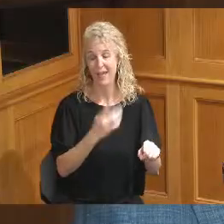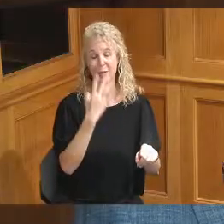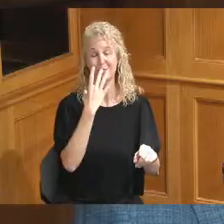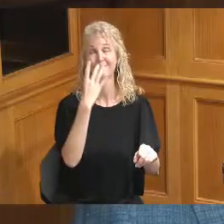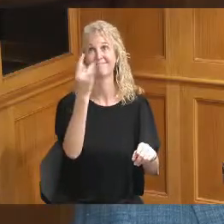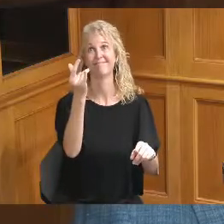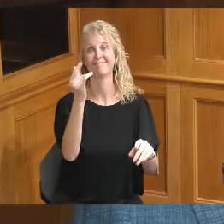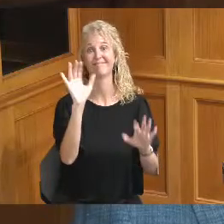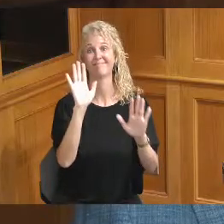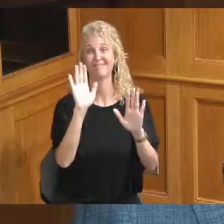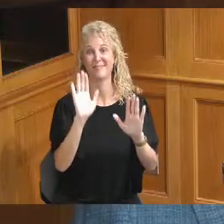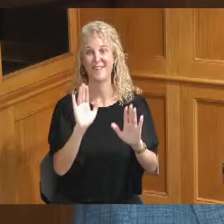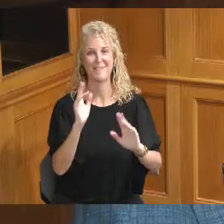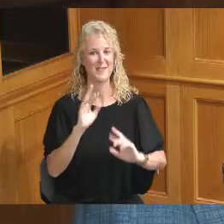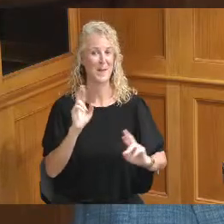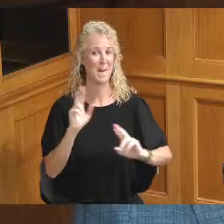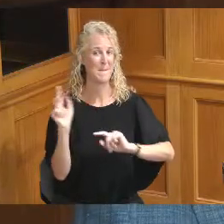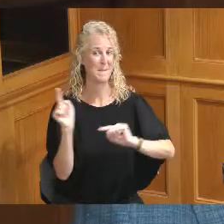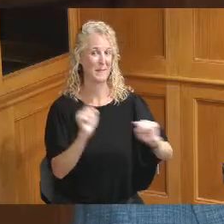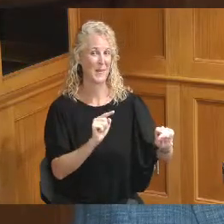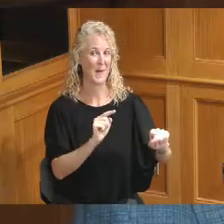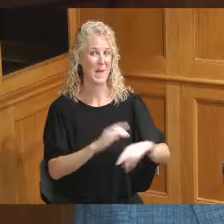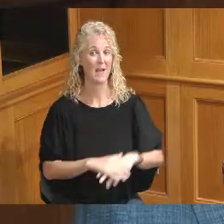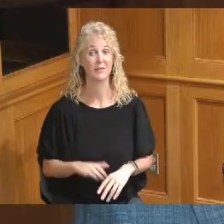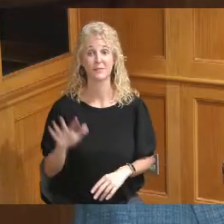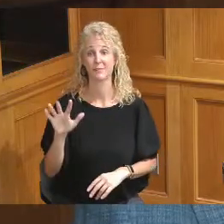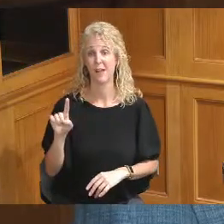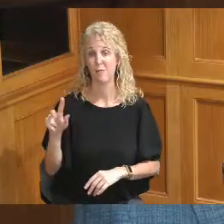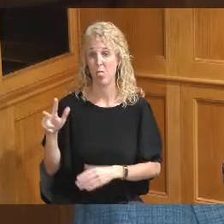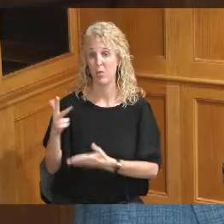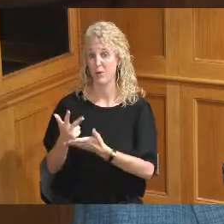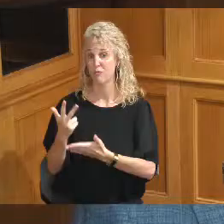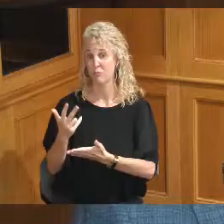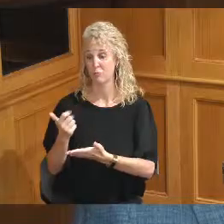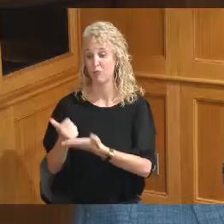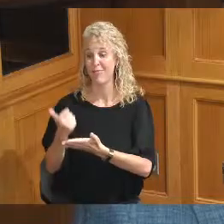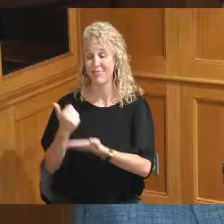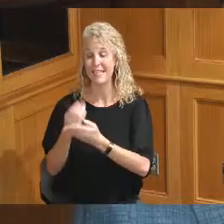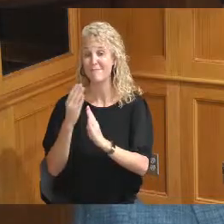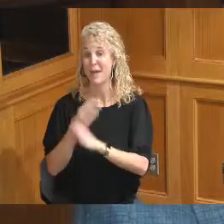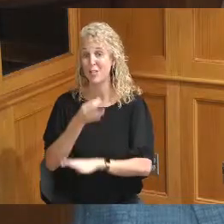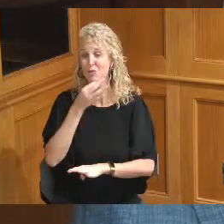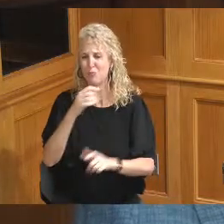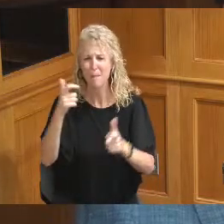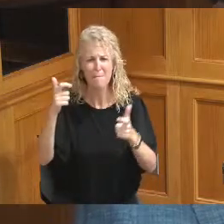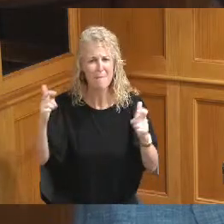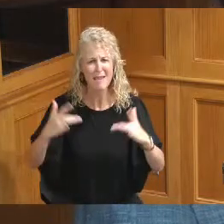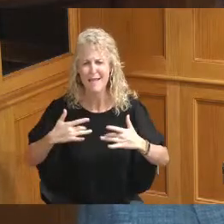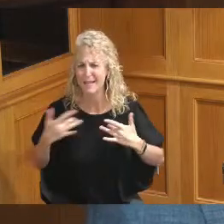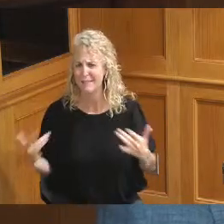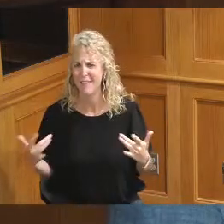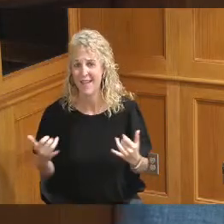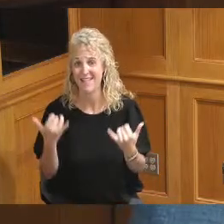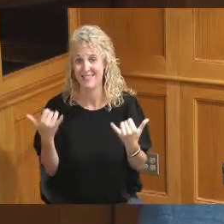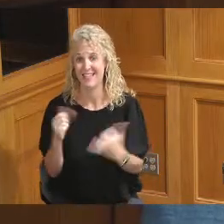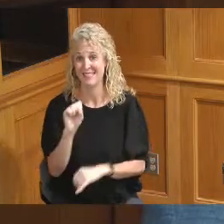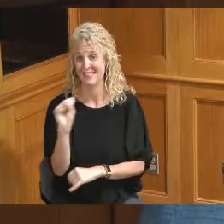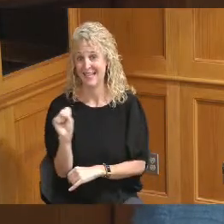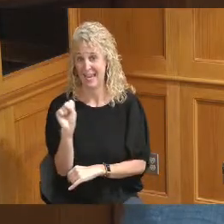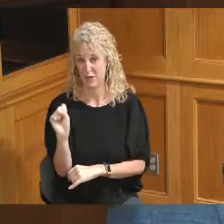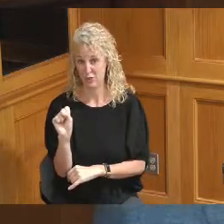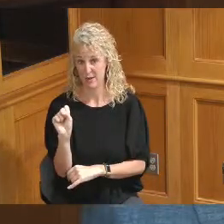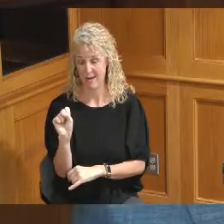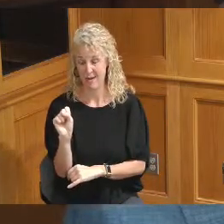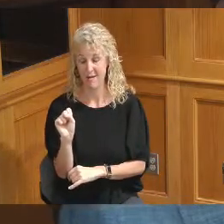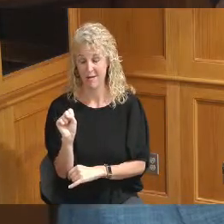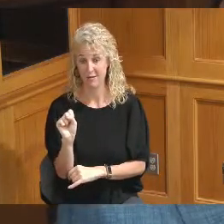great. So hope people go there. 513 Relief Bus, we have a major marquee event coming up. It's going to be this Saturday.